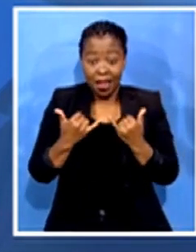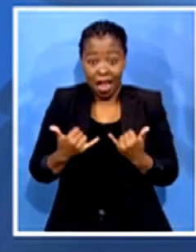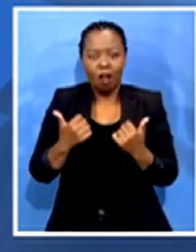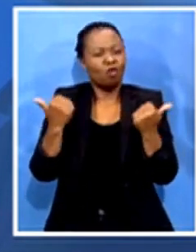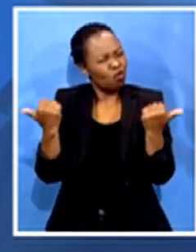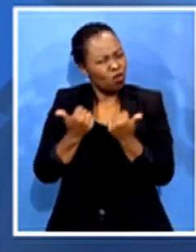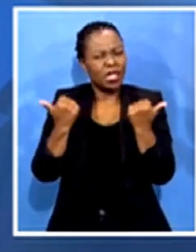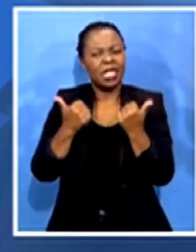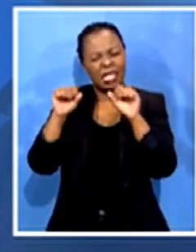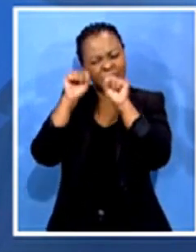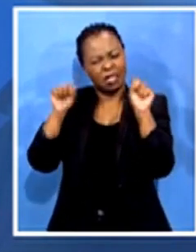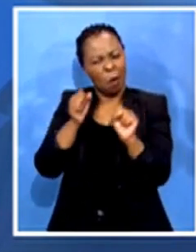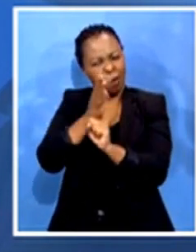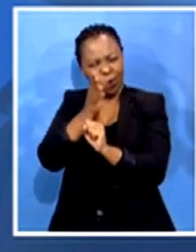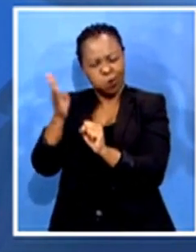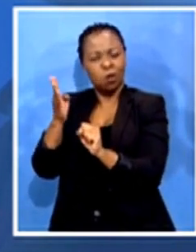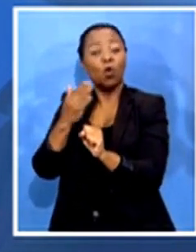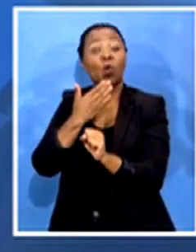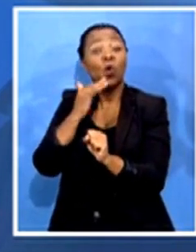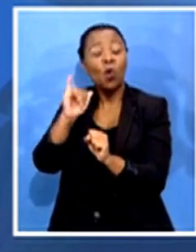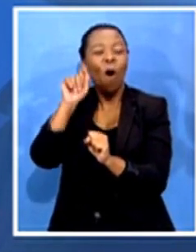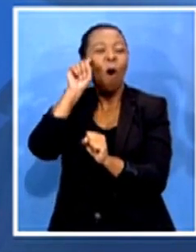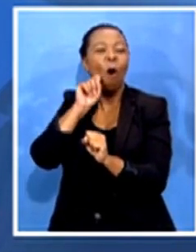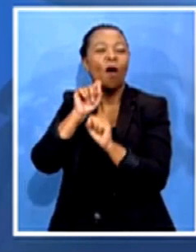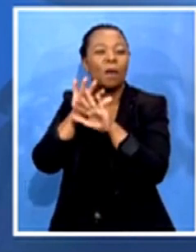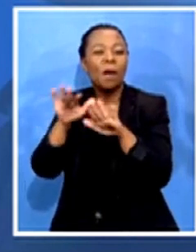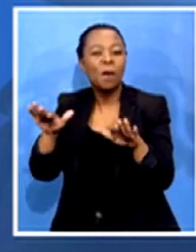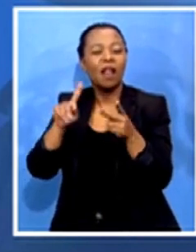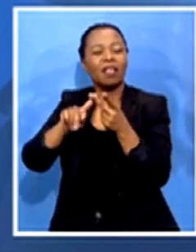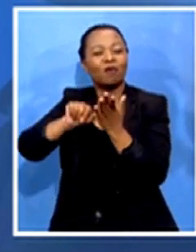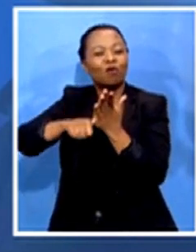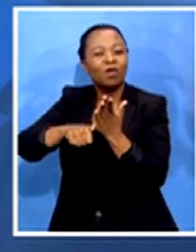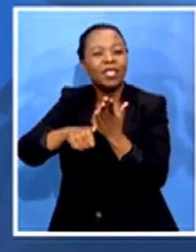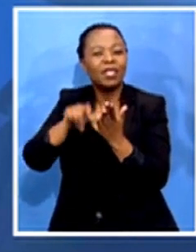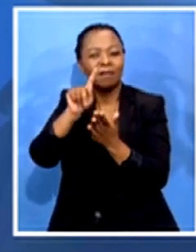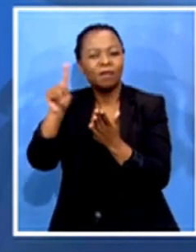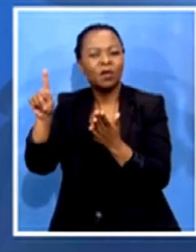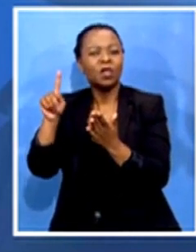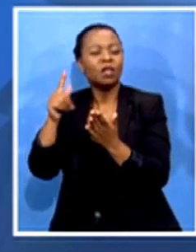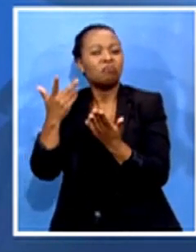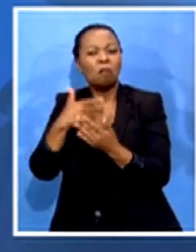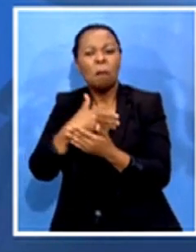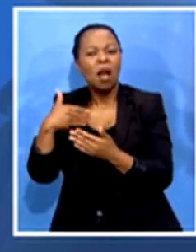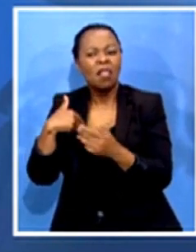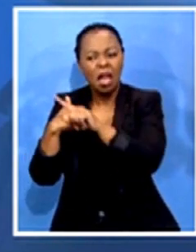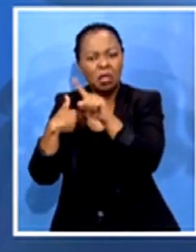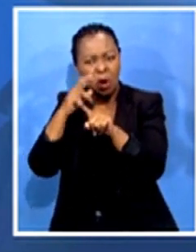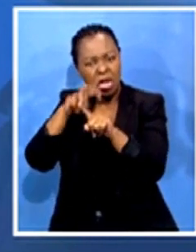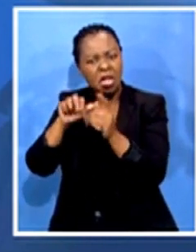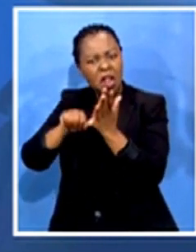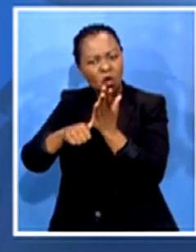age grants, and also for those mothers that would require grants, for them not to necessarily come to our